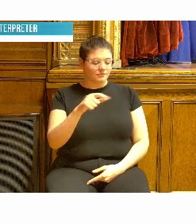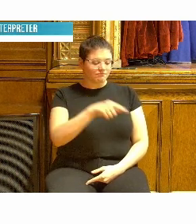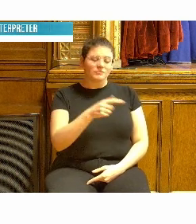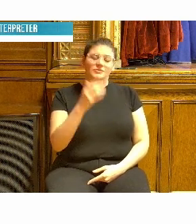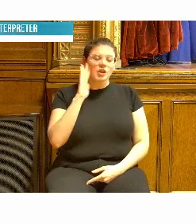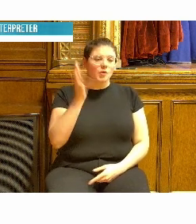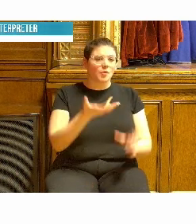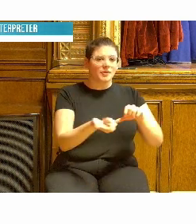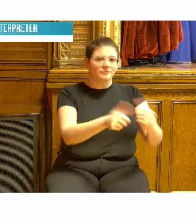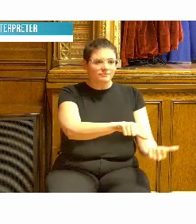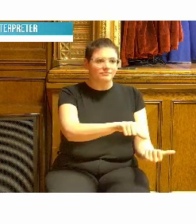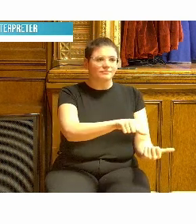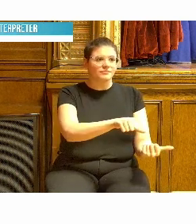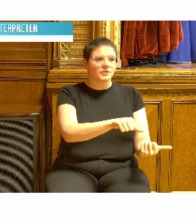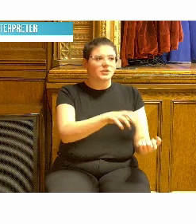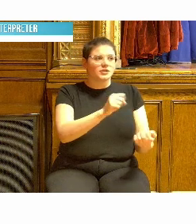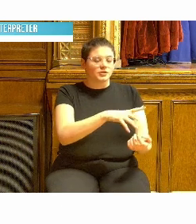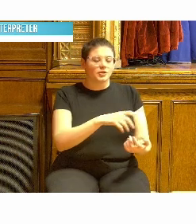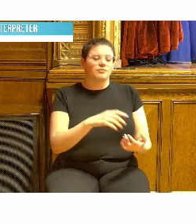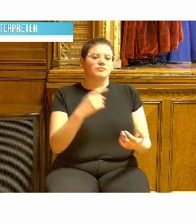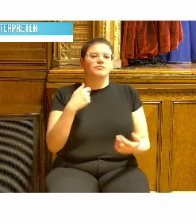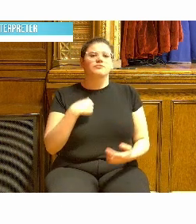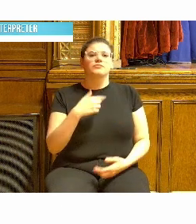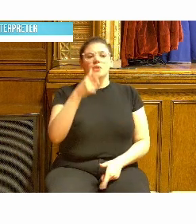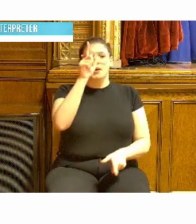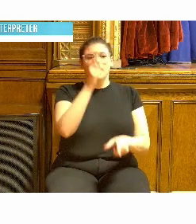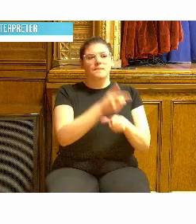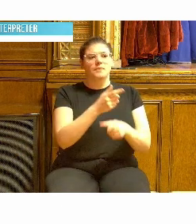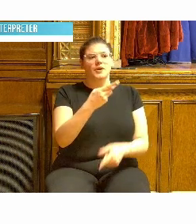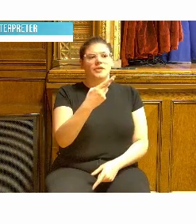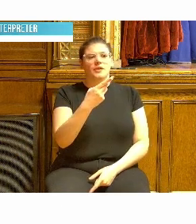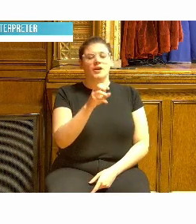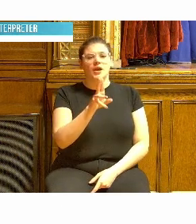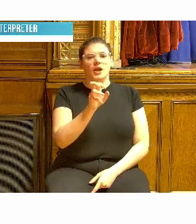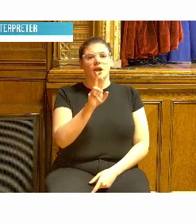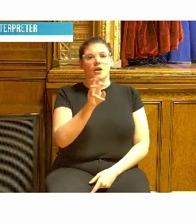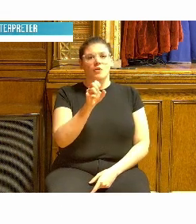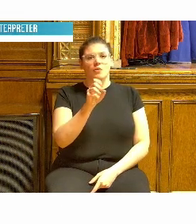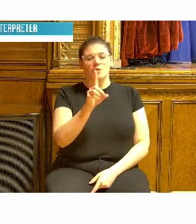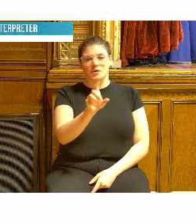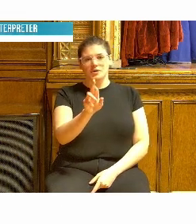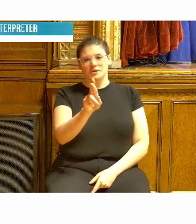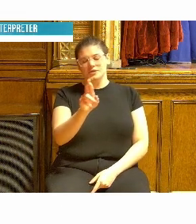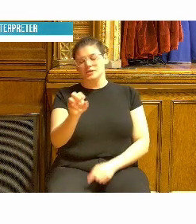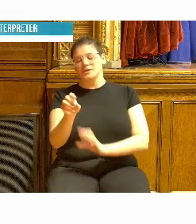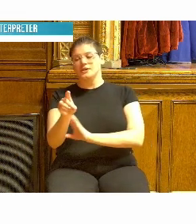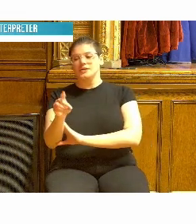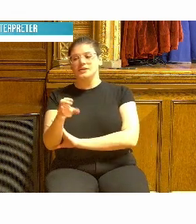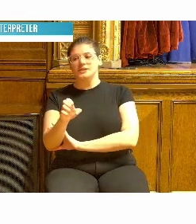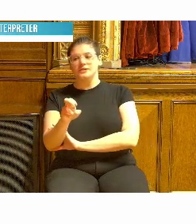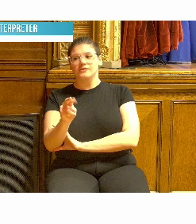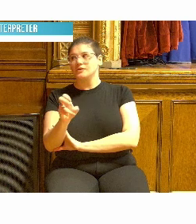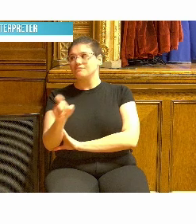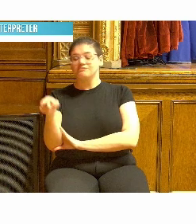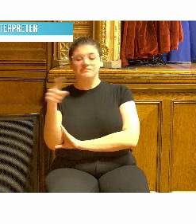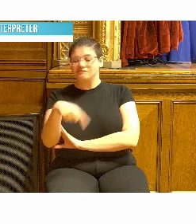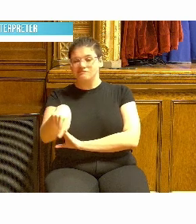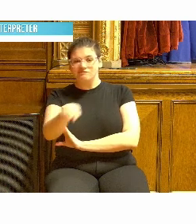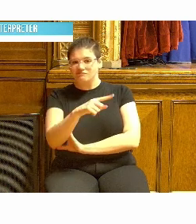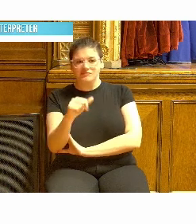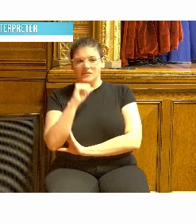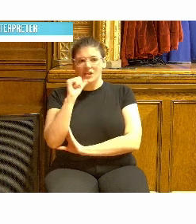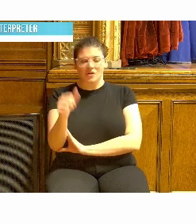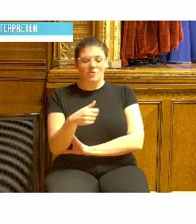So again, to furthermore, Brother Howard Eagle wrote this commission. Neither him nor Mr. Prince were ever acknowledged for their oral or